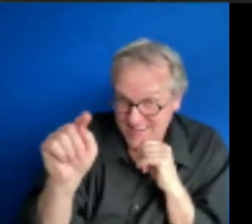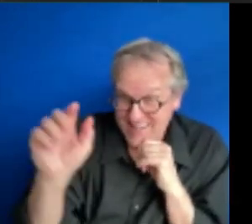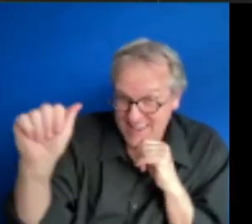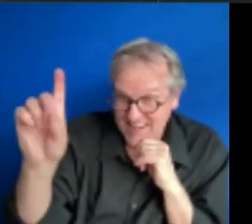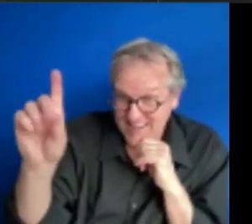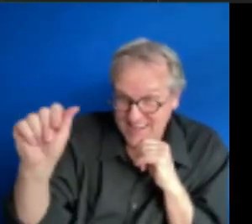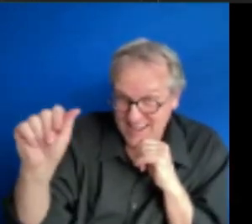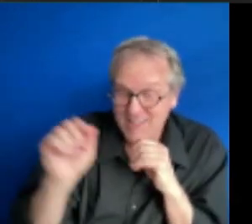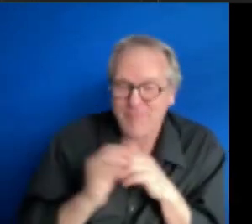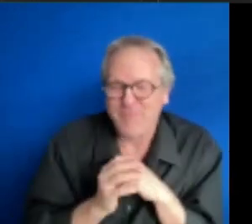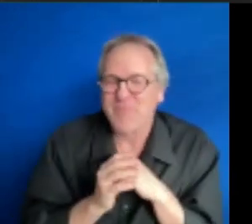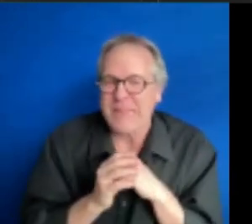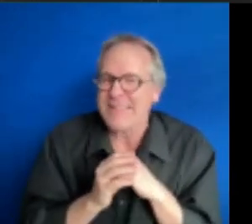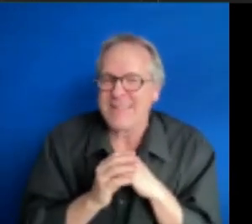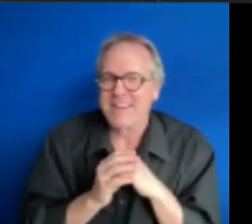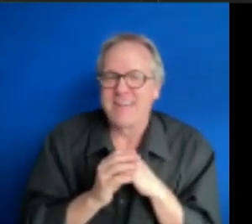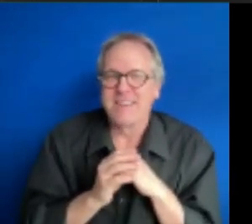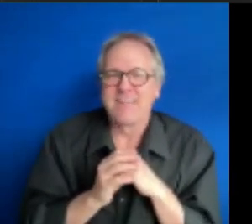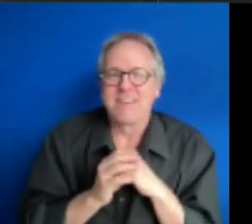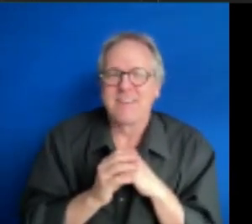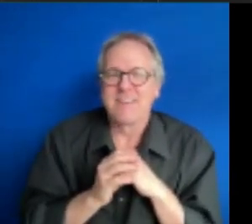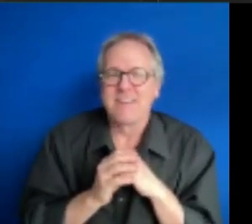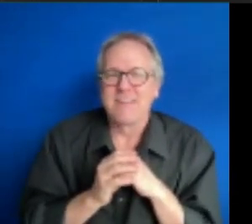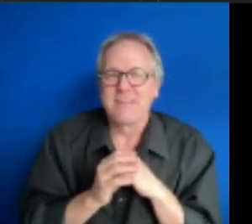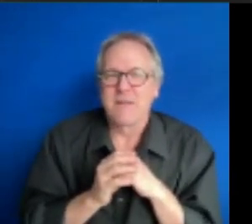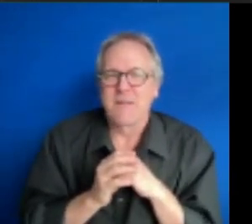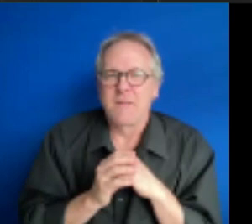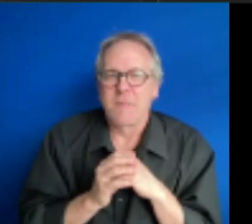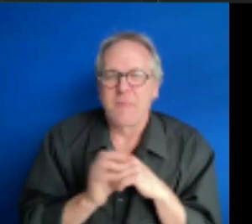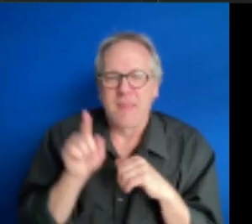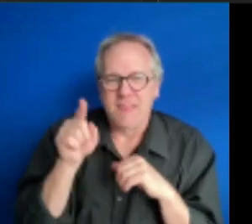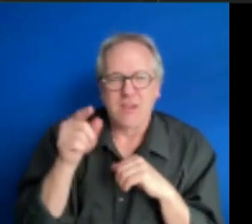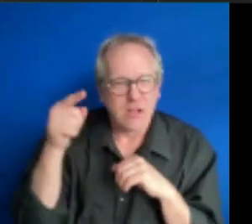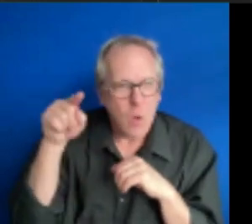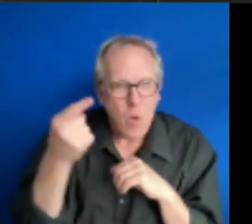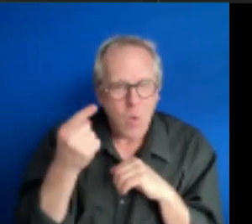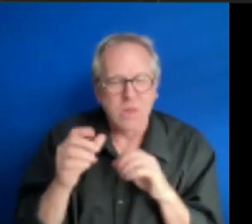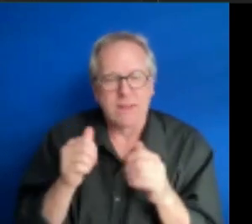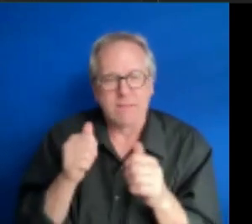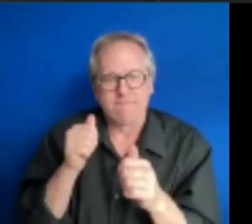is only enforceable through litigation.